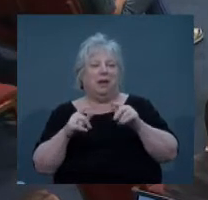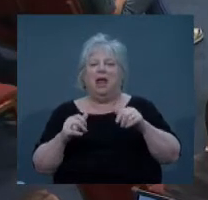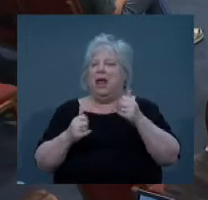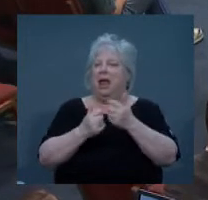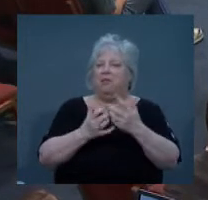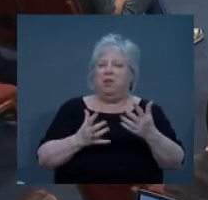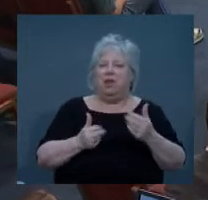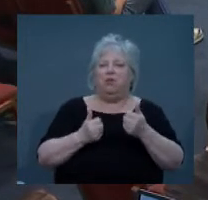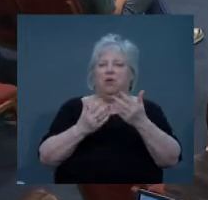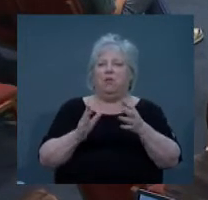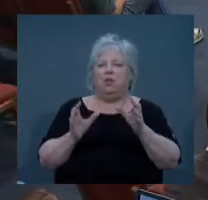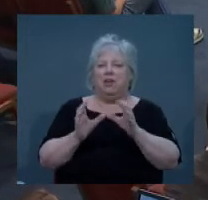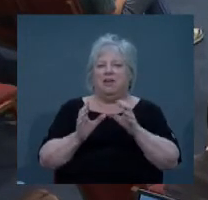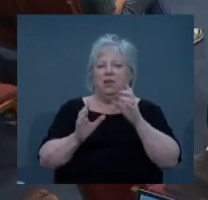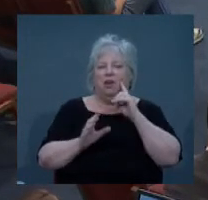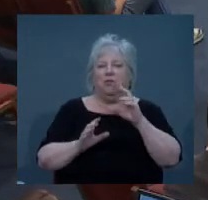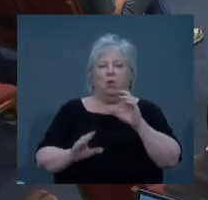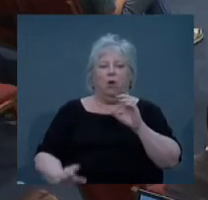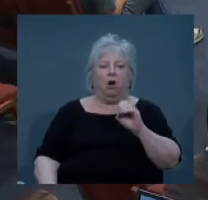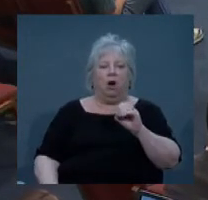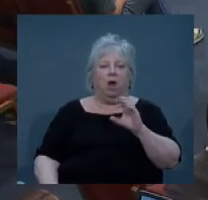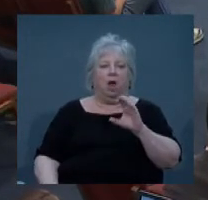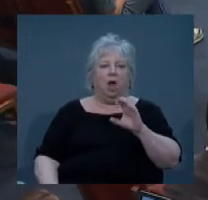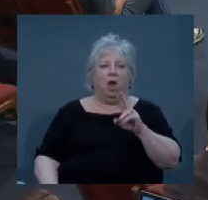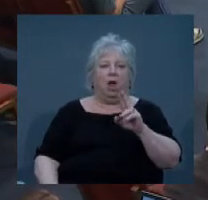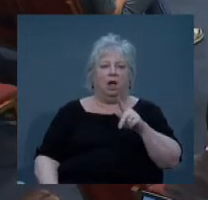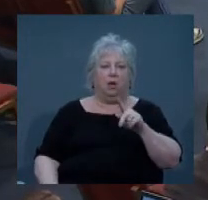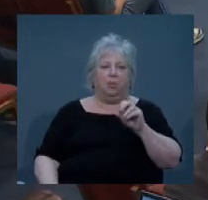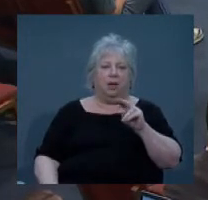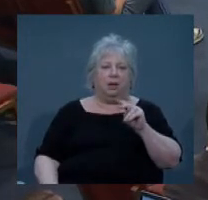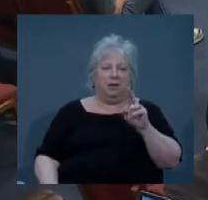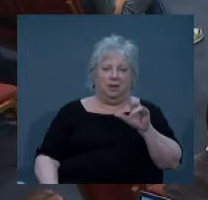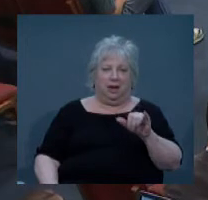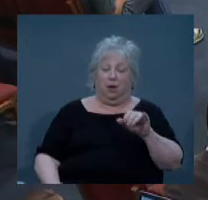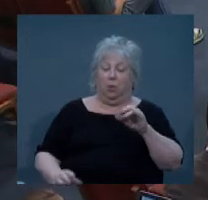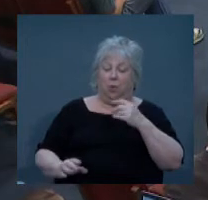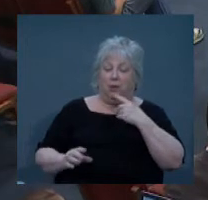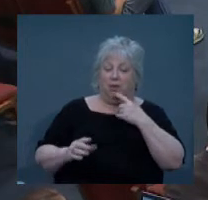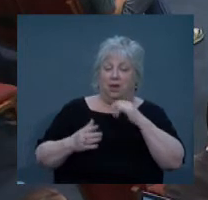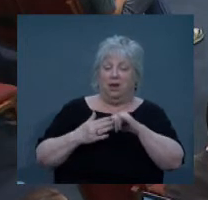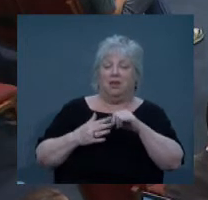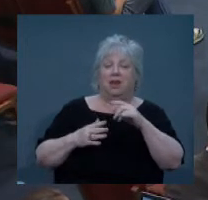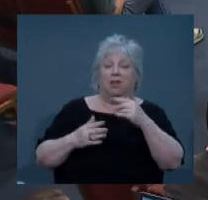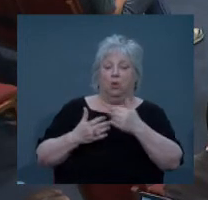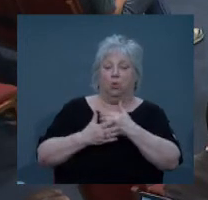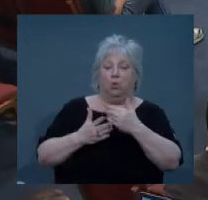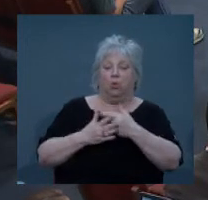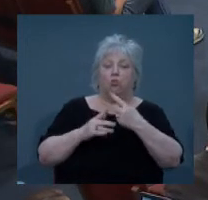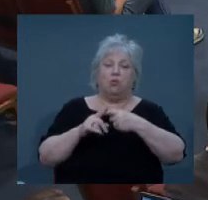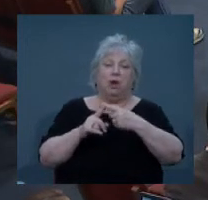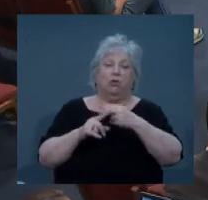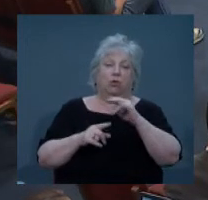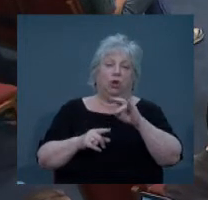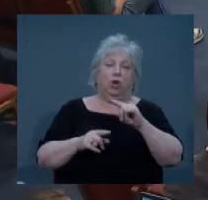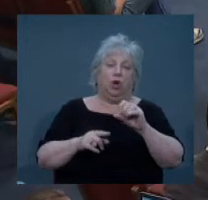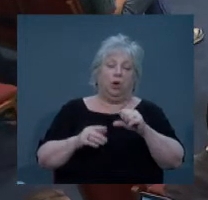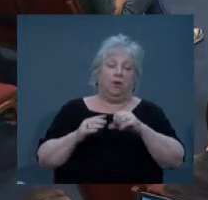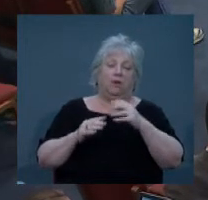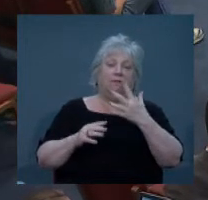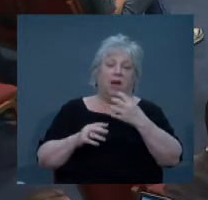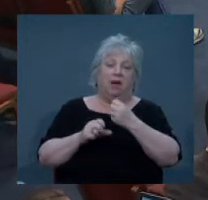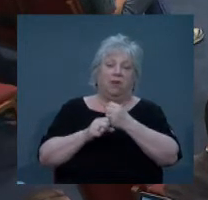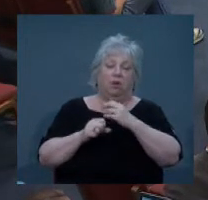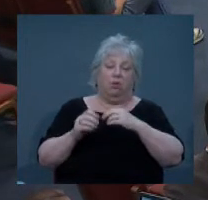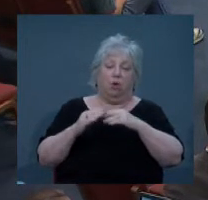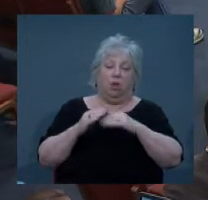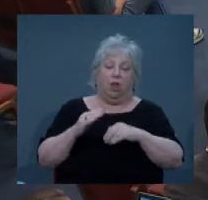them a certificate of occupancy. What this is saying is those new rental units that are 5 years old or less, we wouldn't go out and do